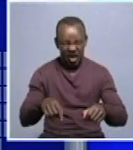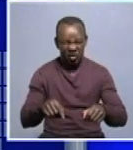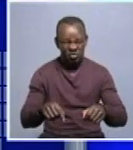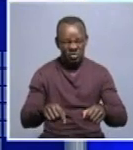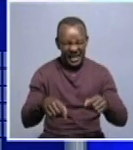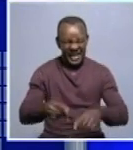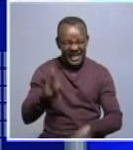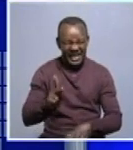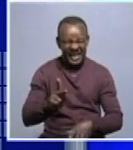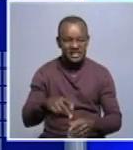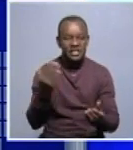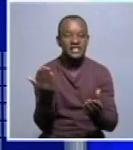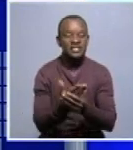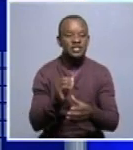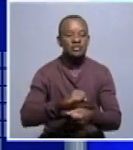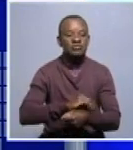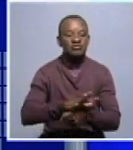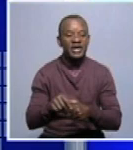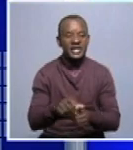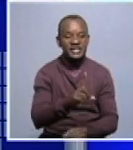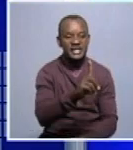any evidence to that effect?